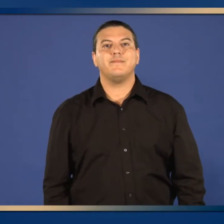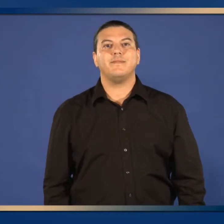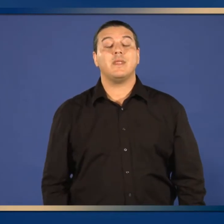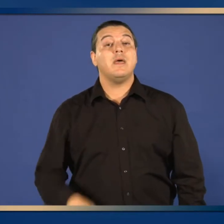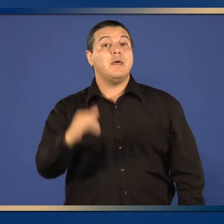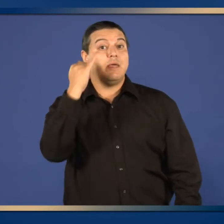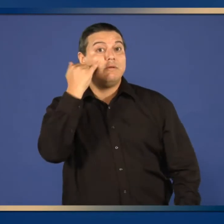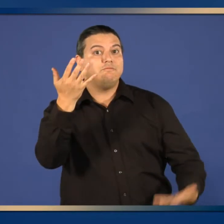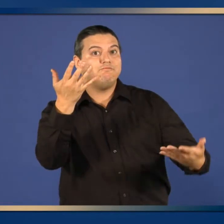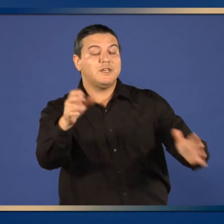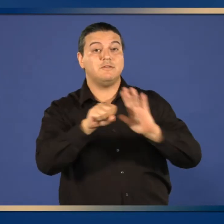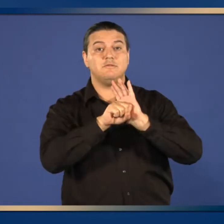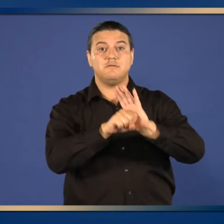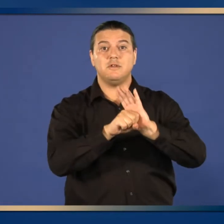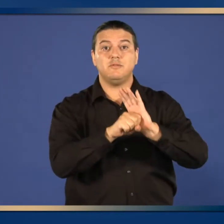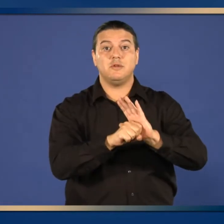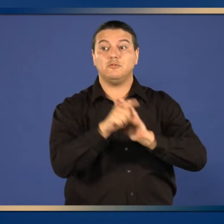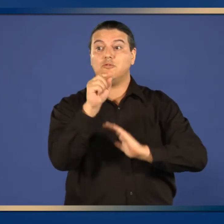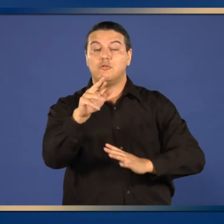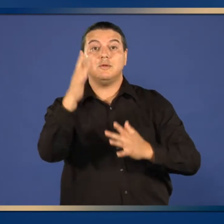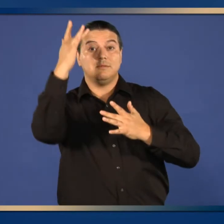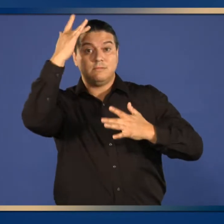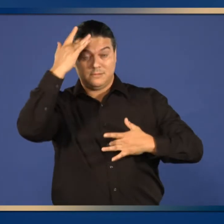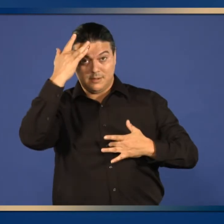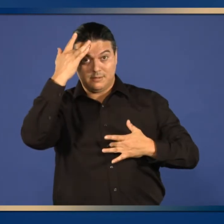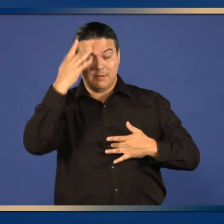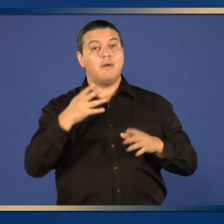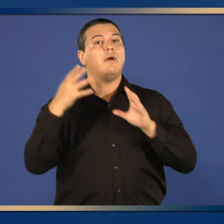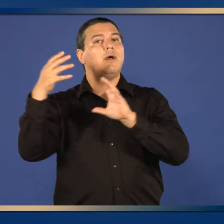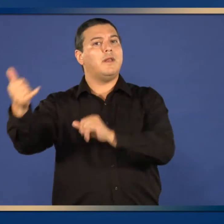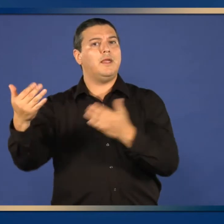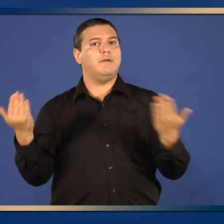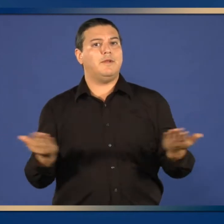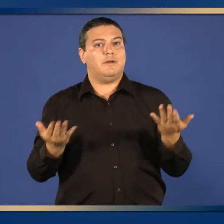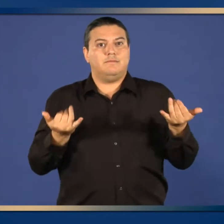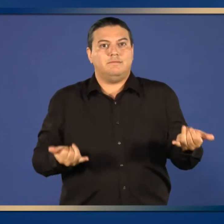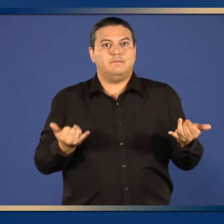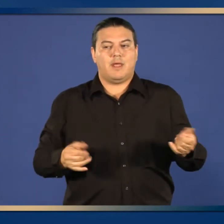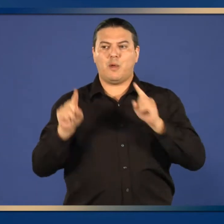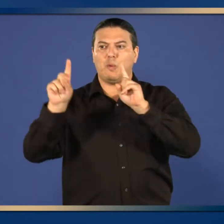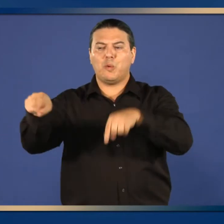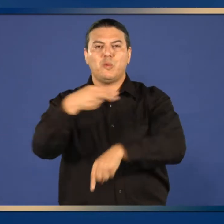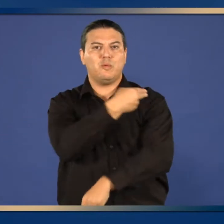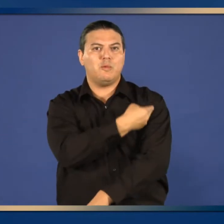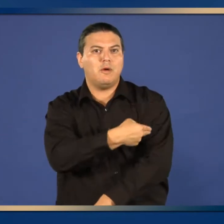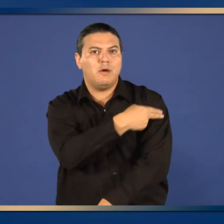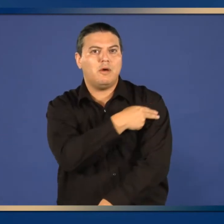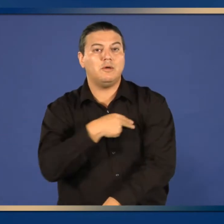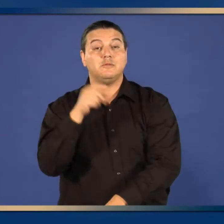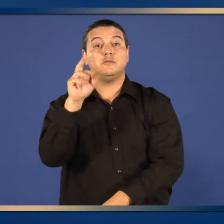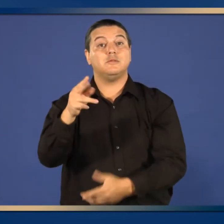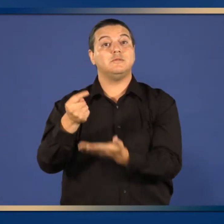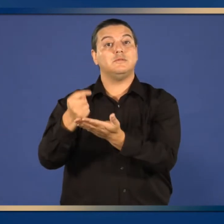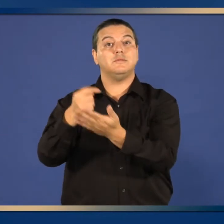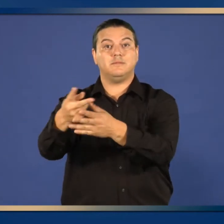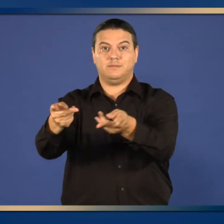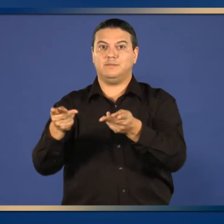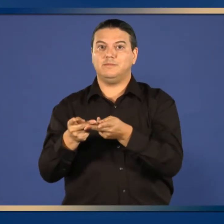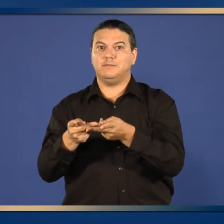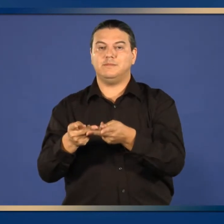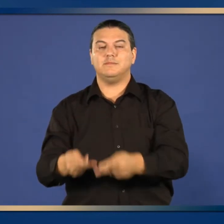If you have symptoms or are sick, please leave this site and go to a hospital or treatment center